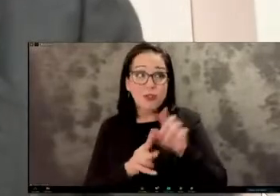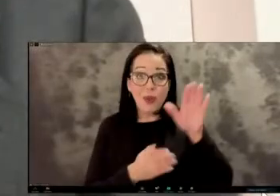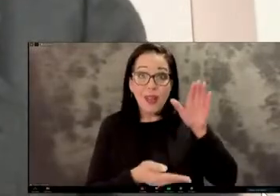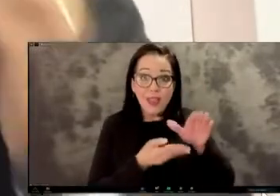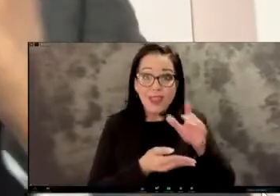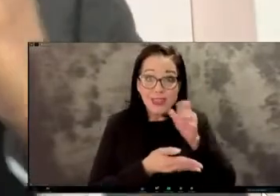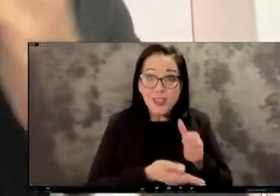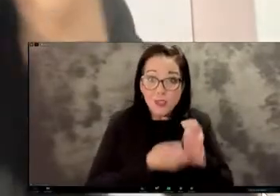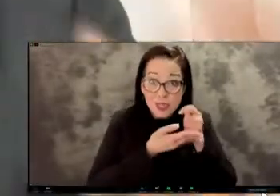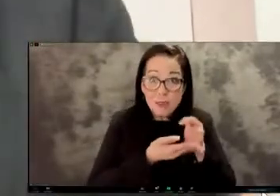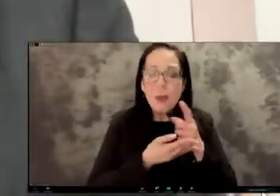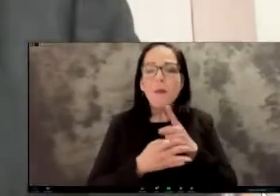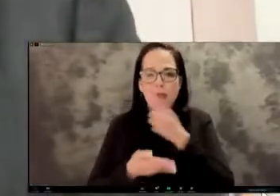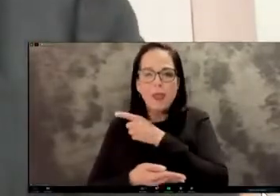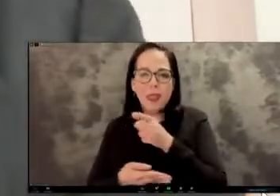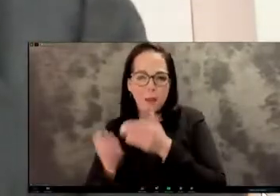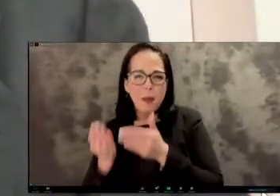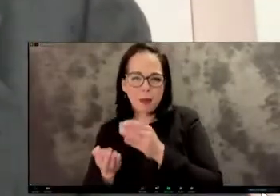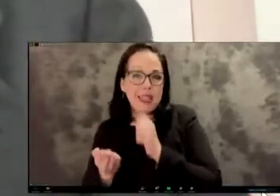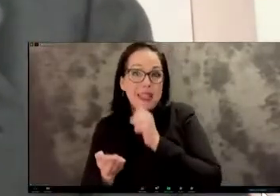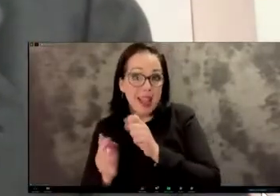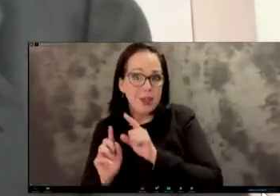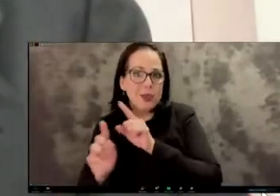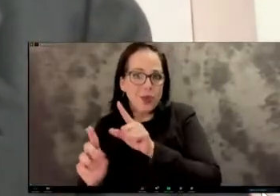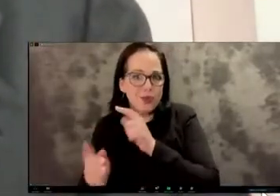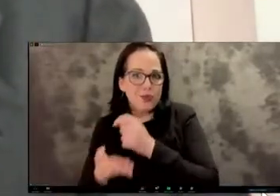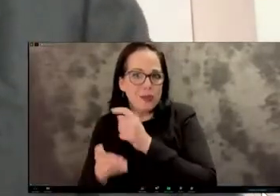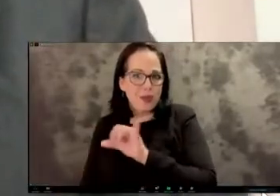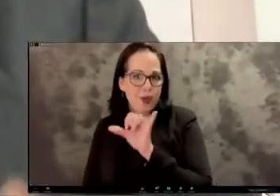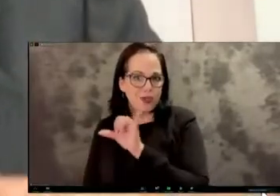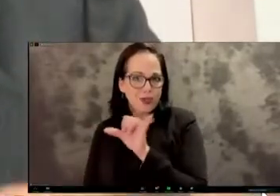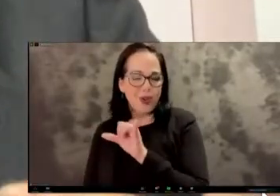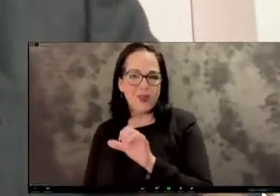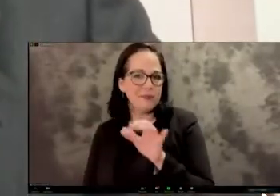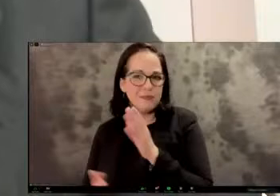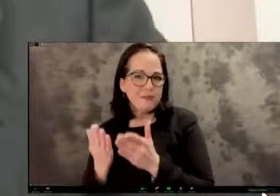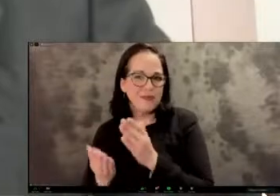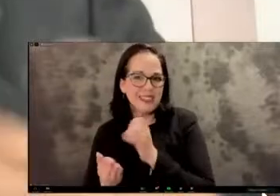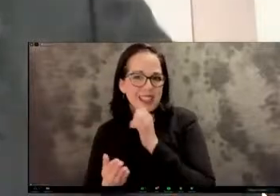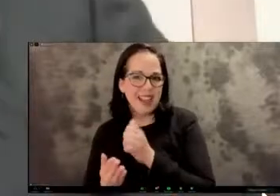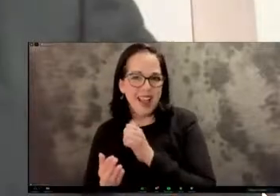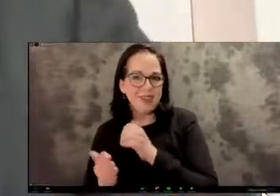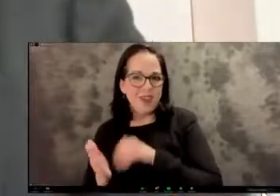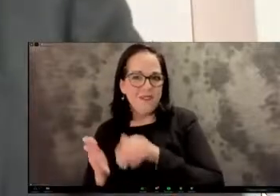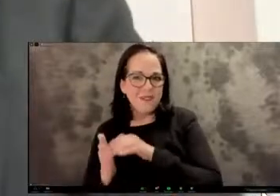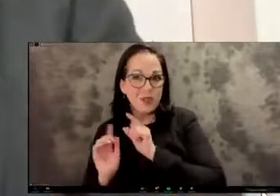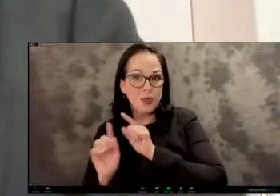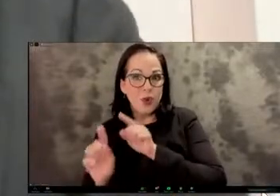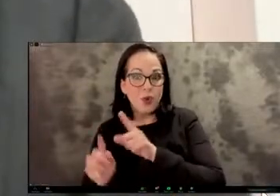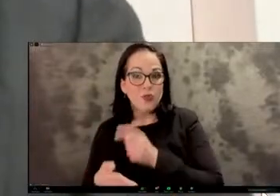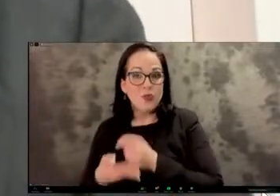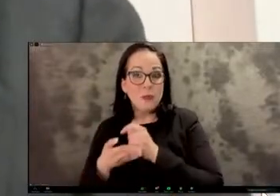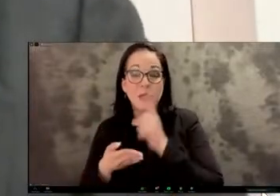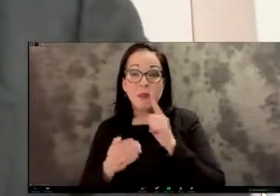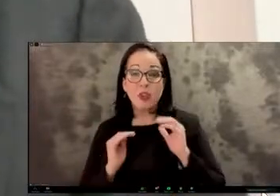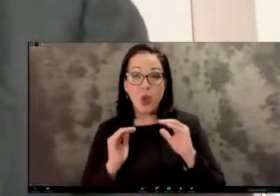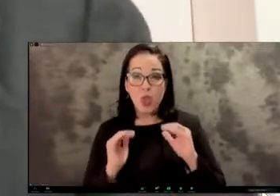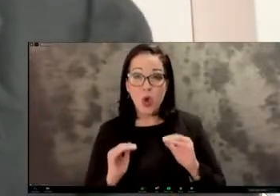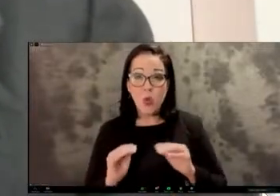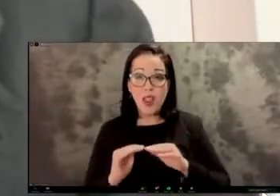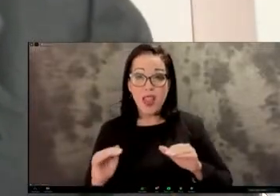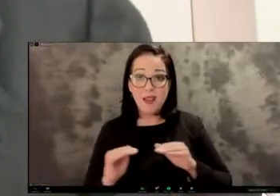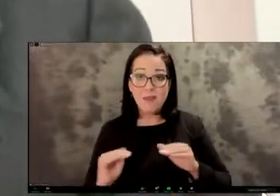likely to be in treatment. I don't know if I mentioned that. And there was even lower levels of mental health treatment